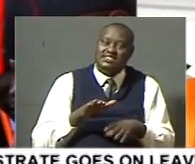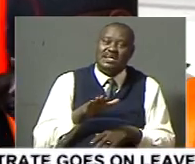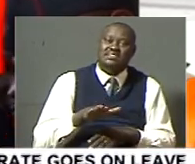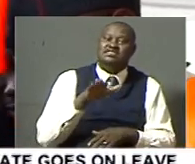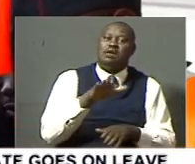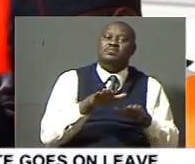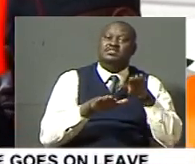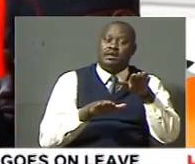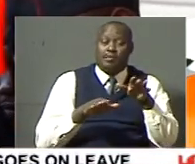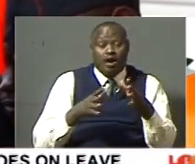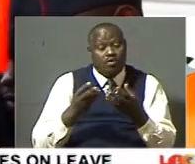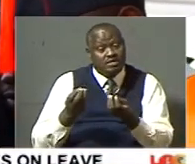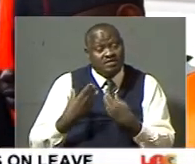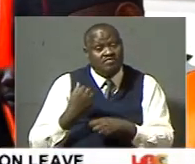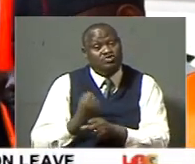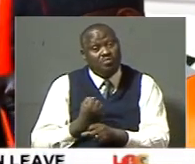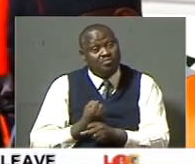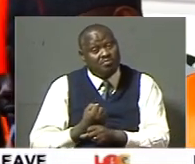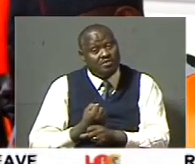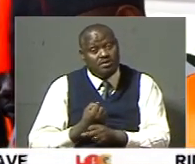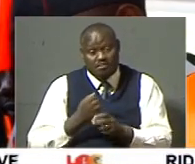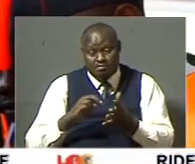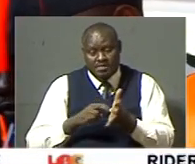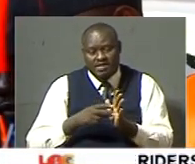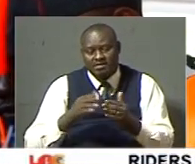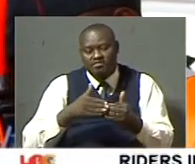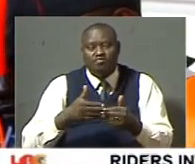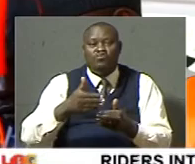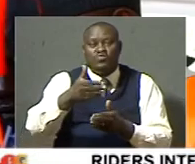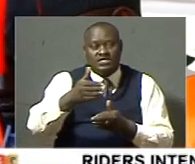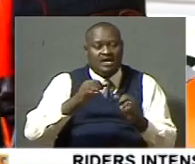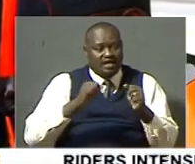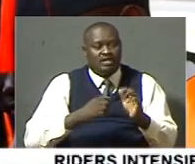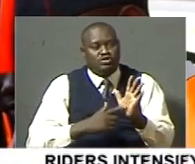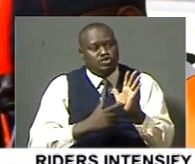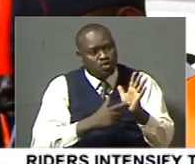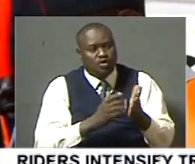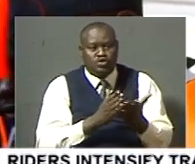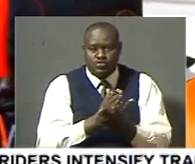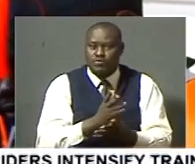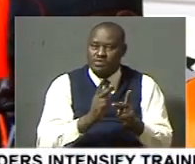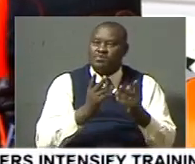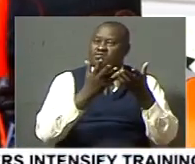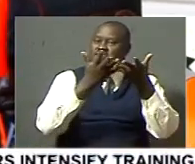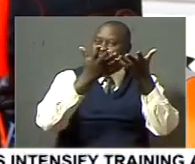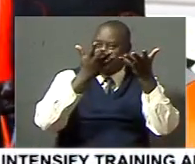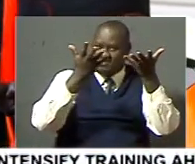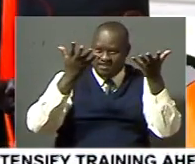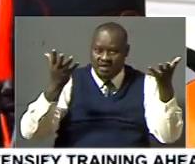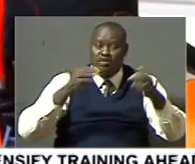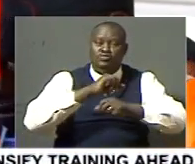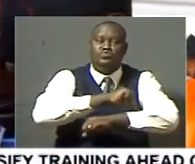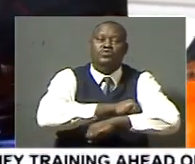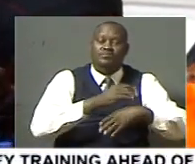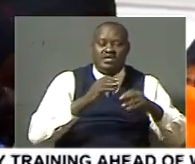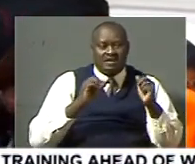of employment so that we shall be the typical example to people who have gone to school